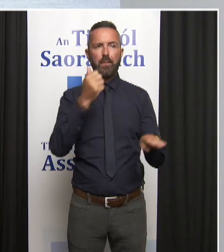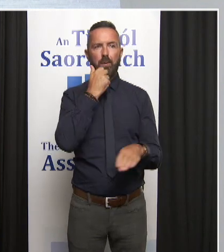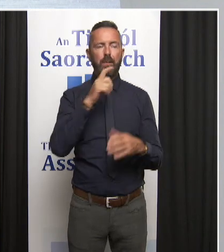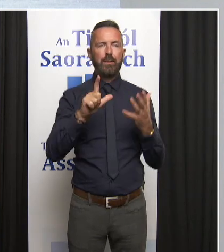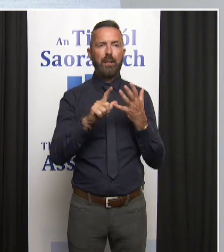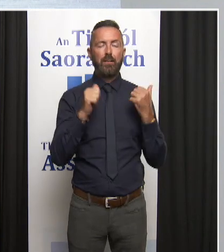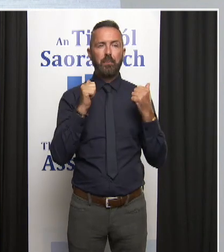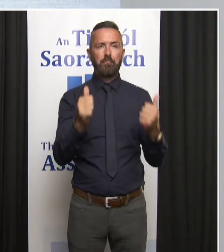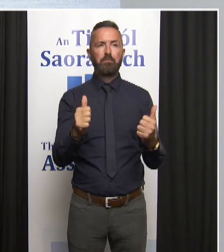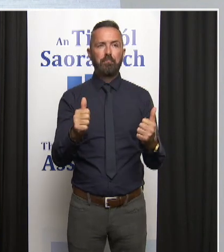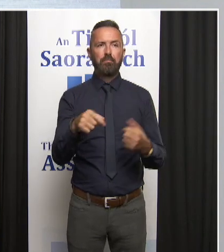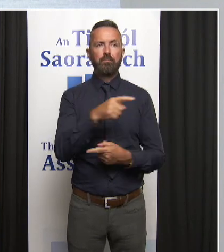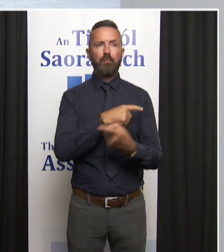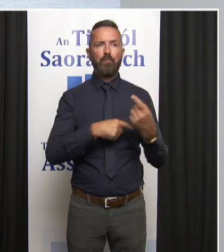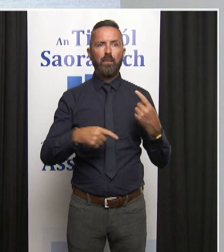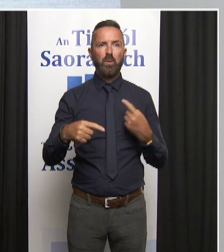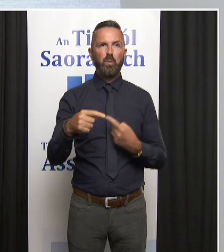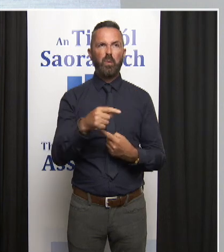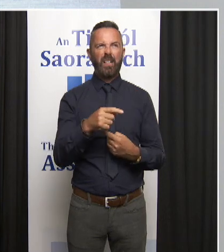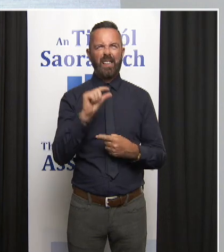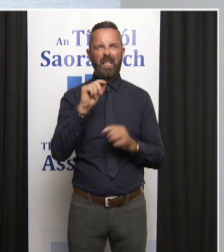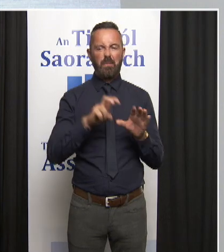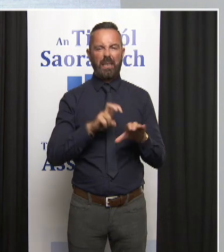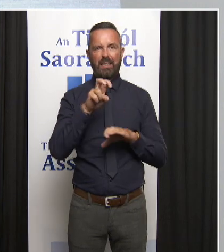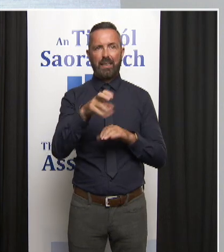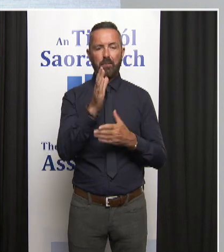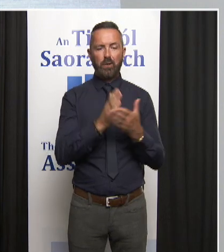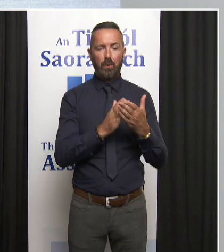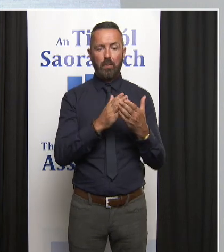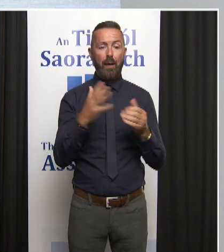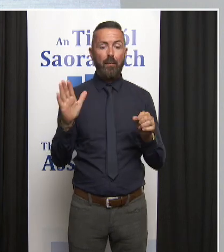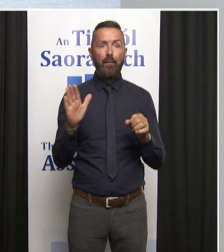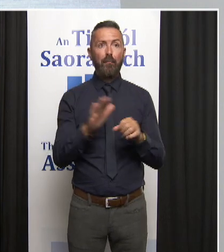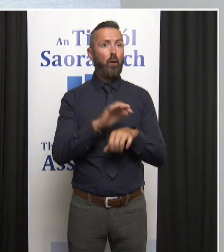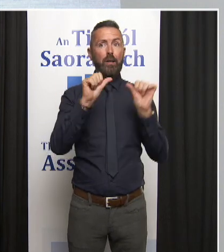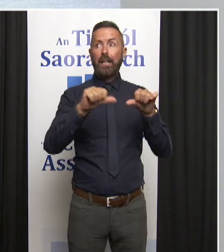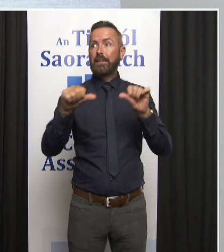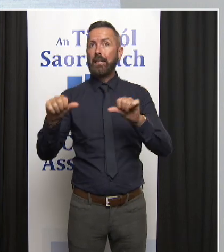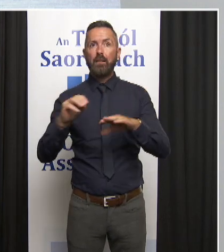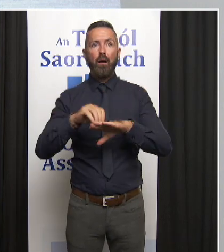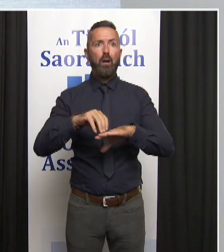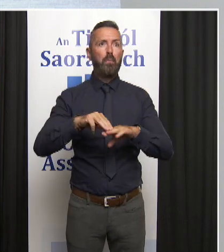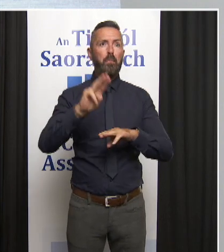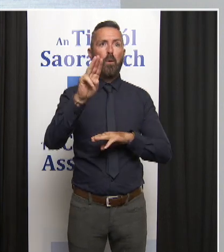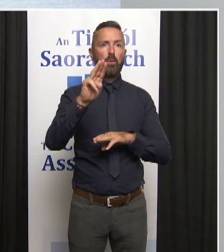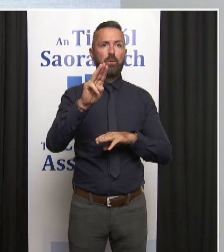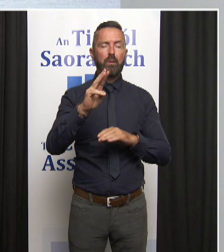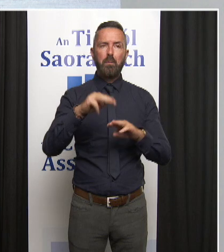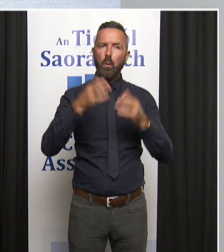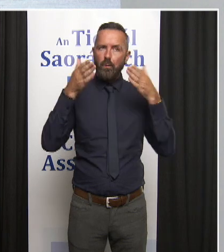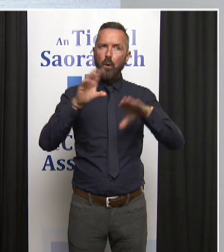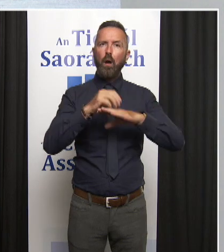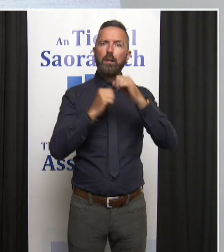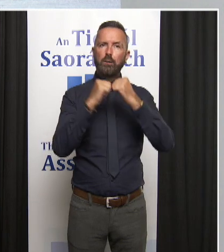And we kind of skipped over, well, we just had general consensus and didn't change much in our first few slides, so we mostly focused on the